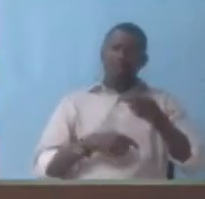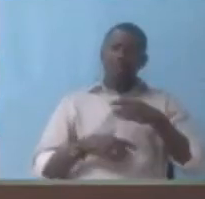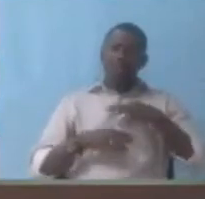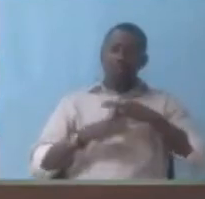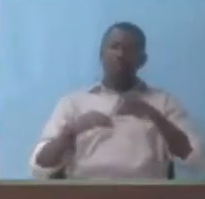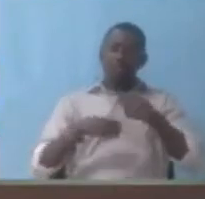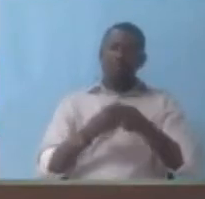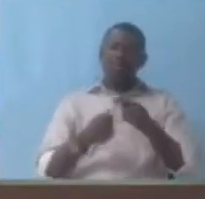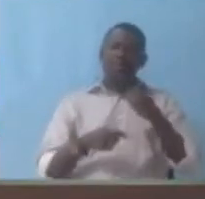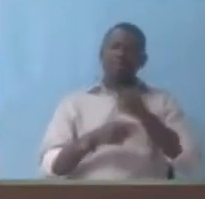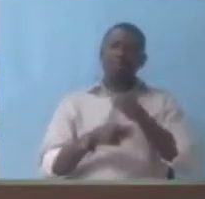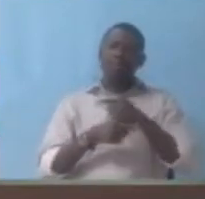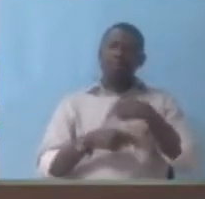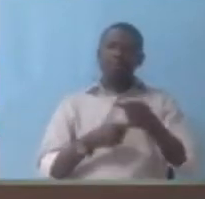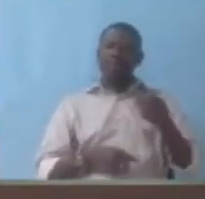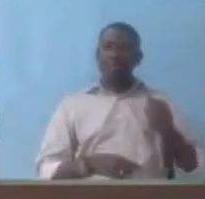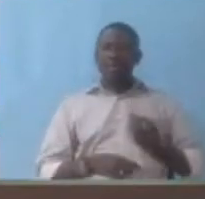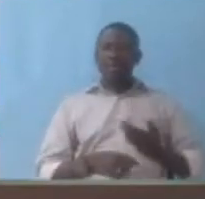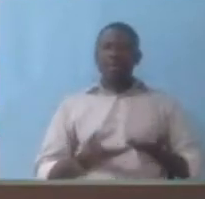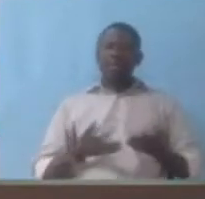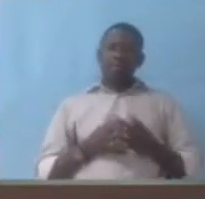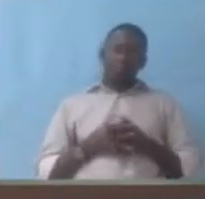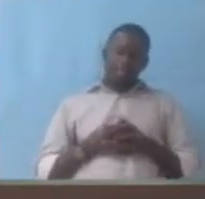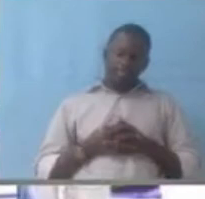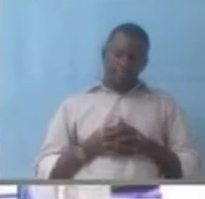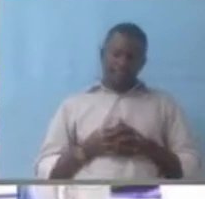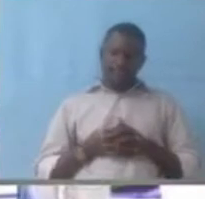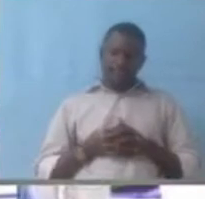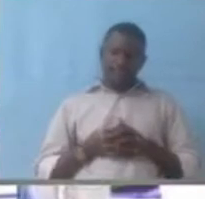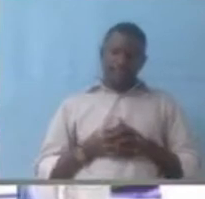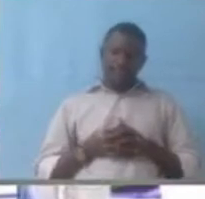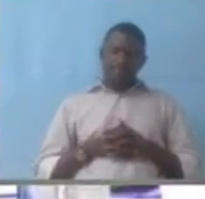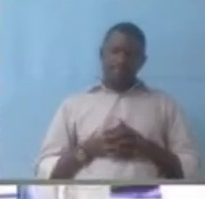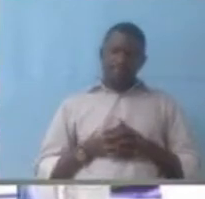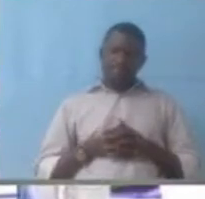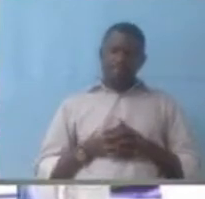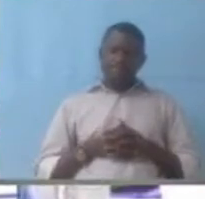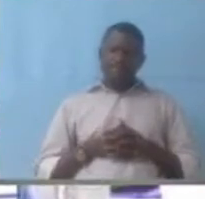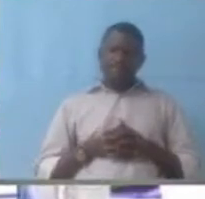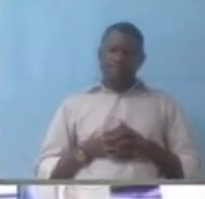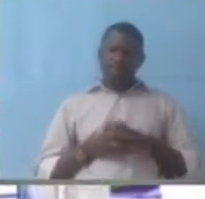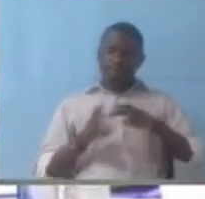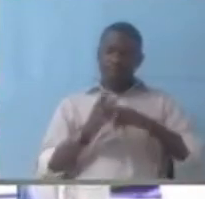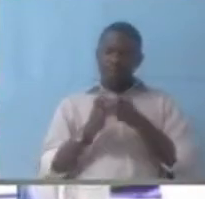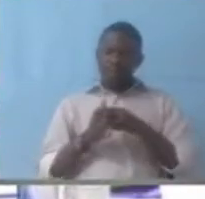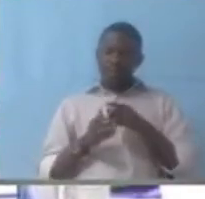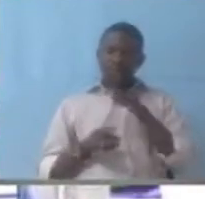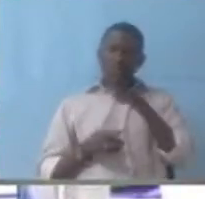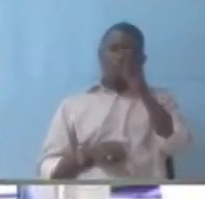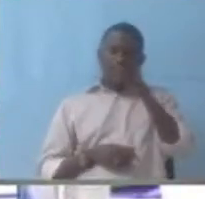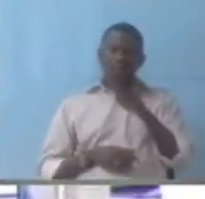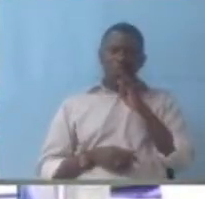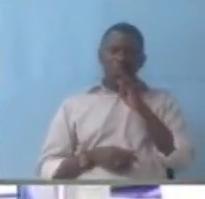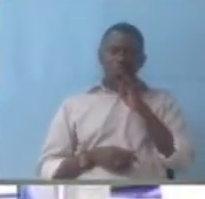oath. So, in your view, you were some sort of savior, Mrs. Bensuda.